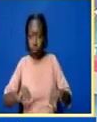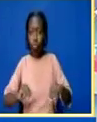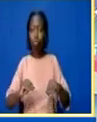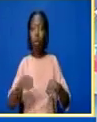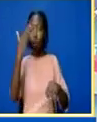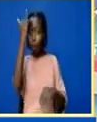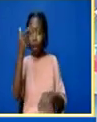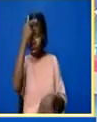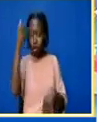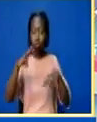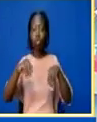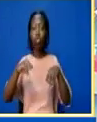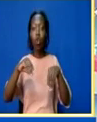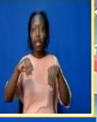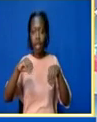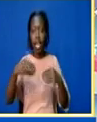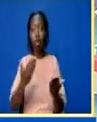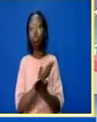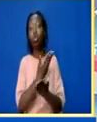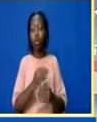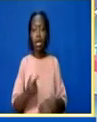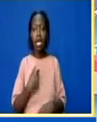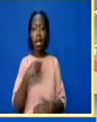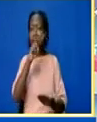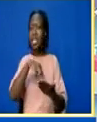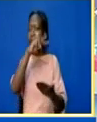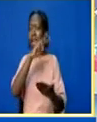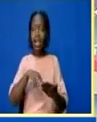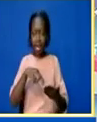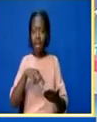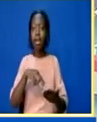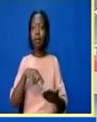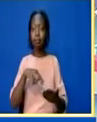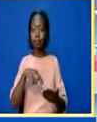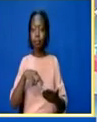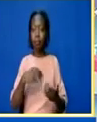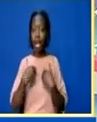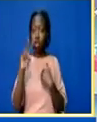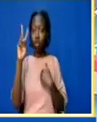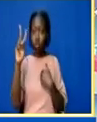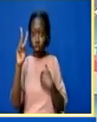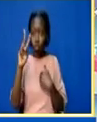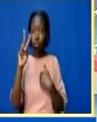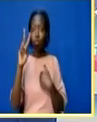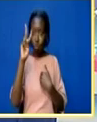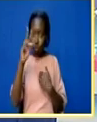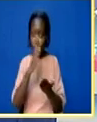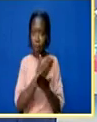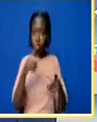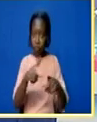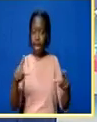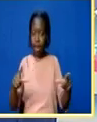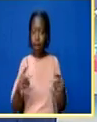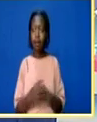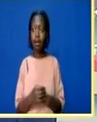of soil erosion. Okay. You know, I read somewhere that there were two pieces of land. There was